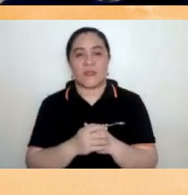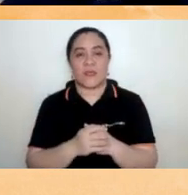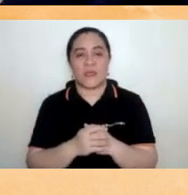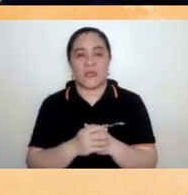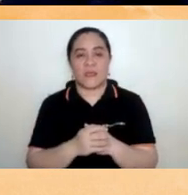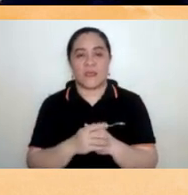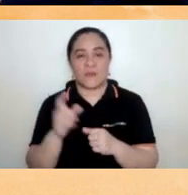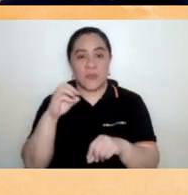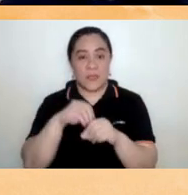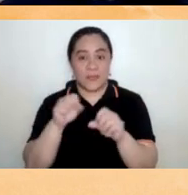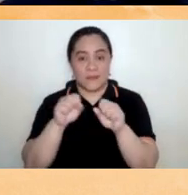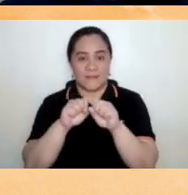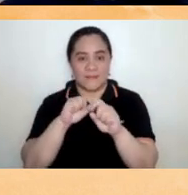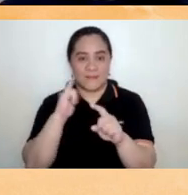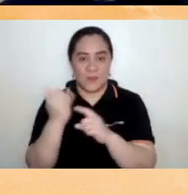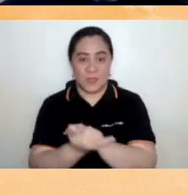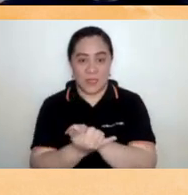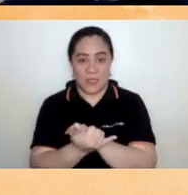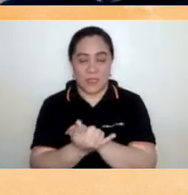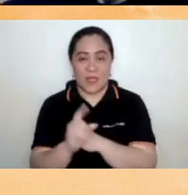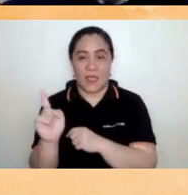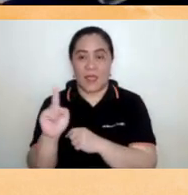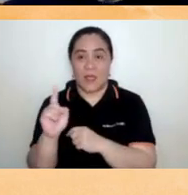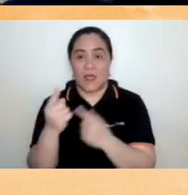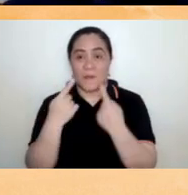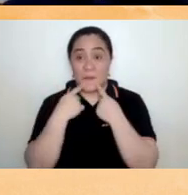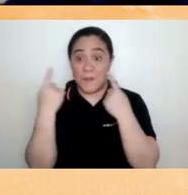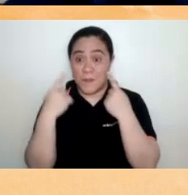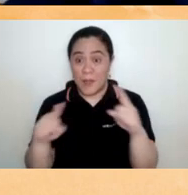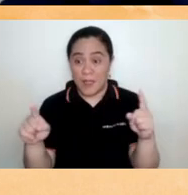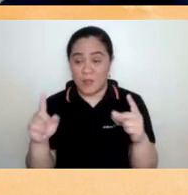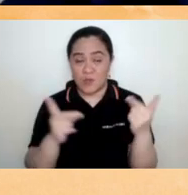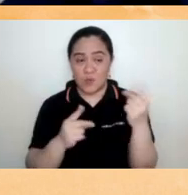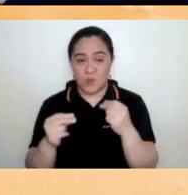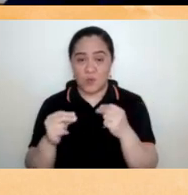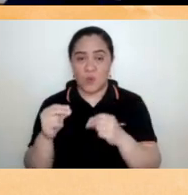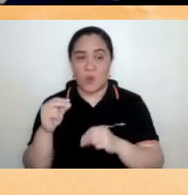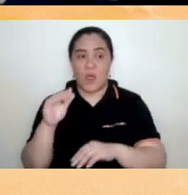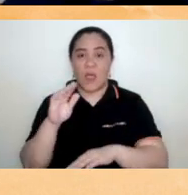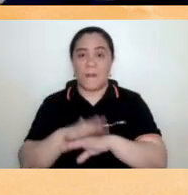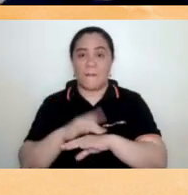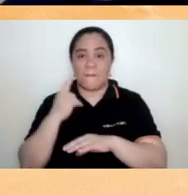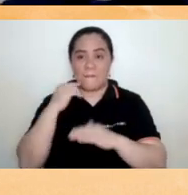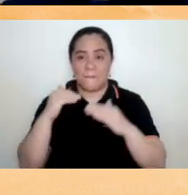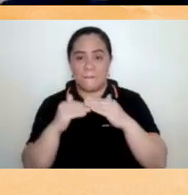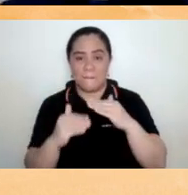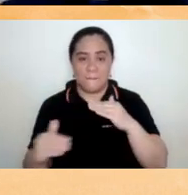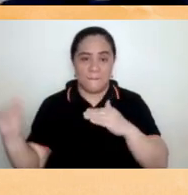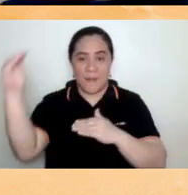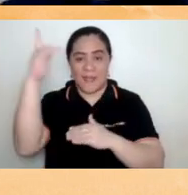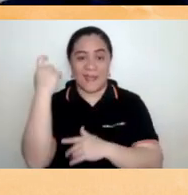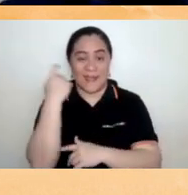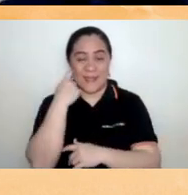anxiety. Successful interventions usually incorporate both bottom-up and top-down